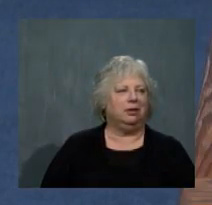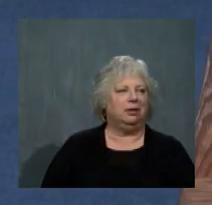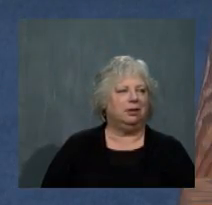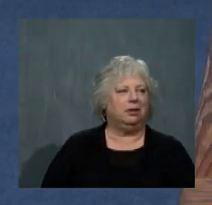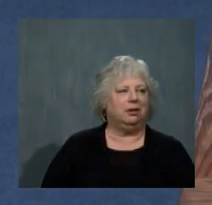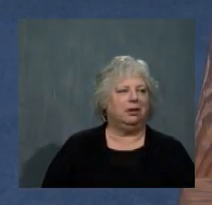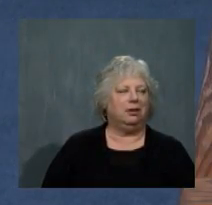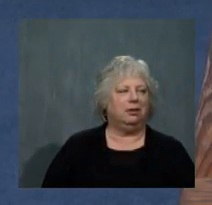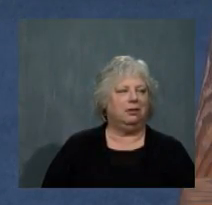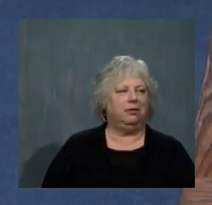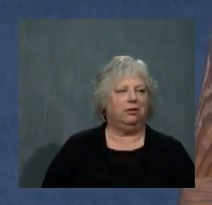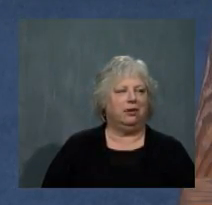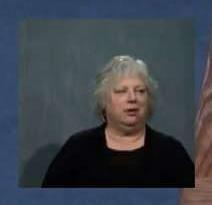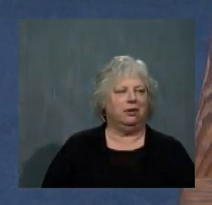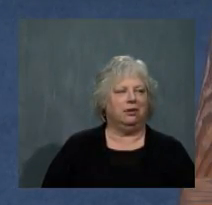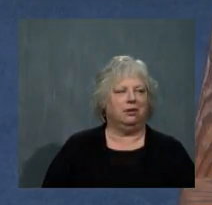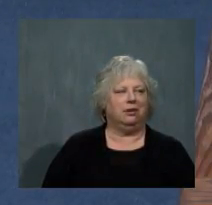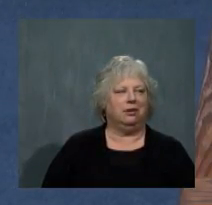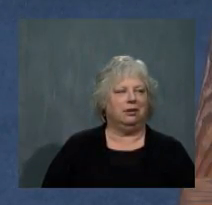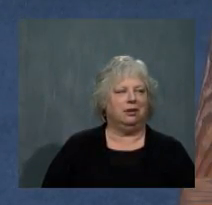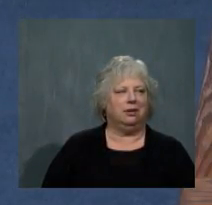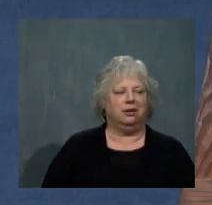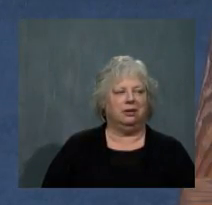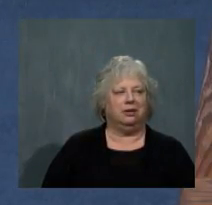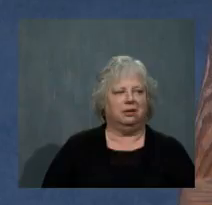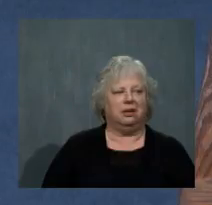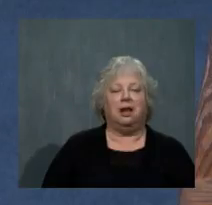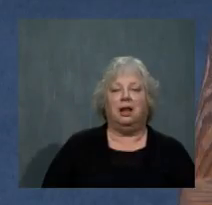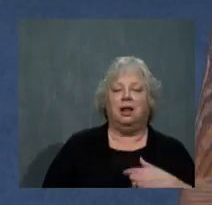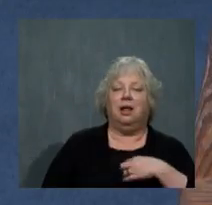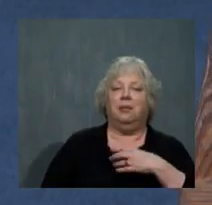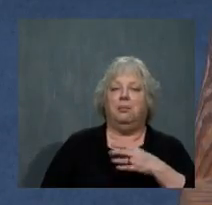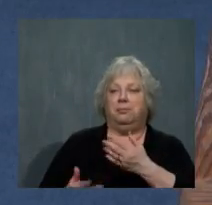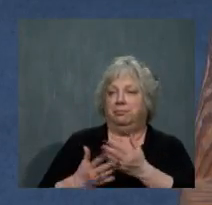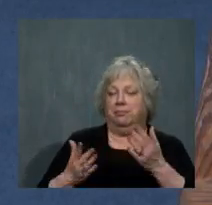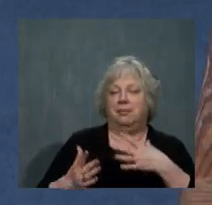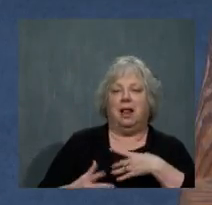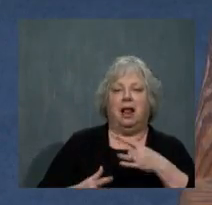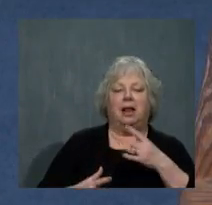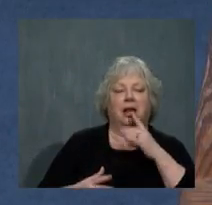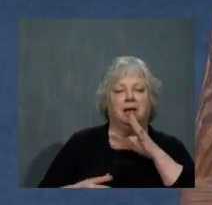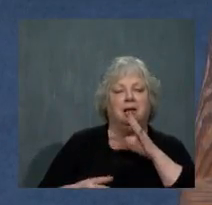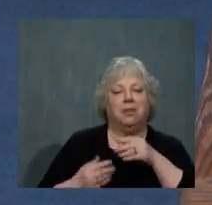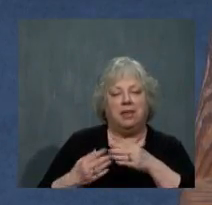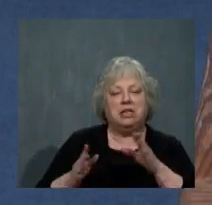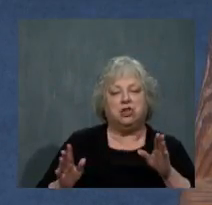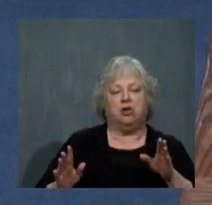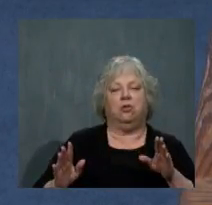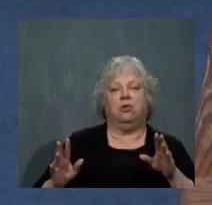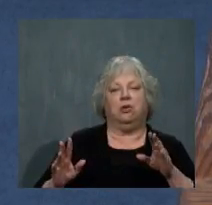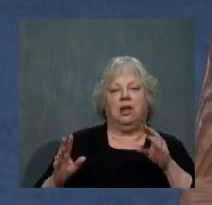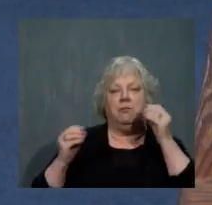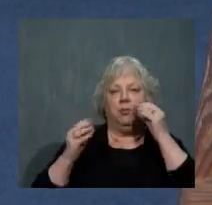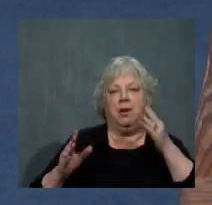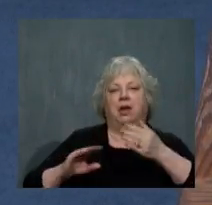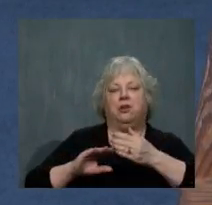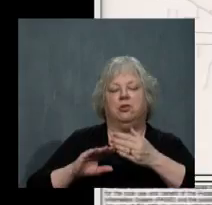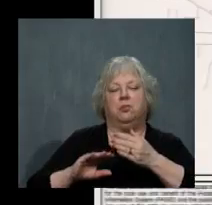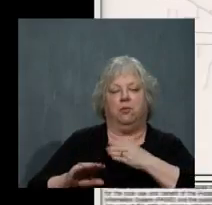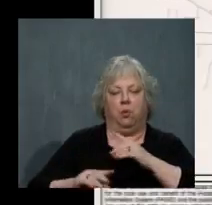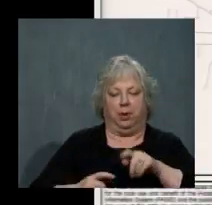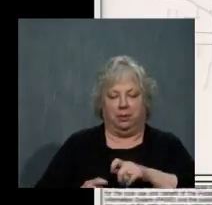Mayor, Vice Mayor, members of the board, I'd like to go over the general stuff before how we got to this at this time.